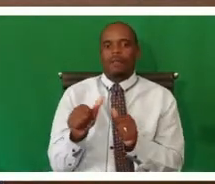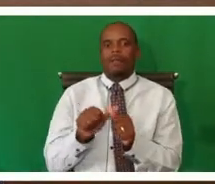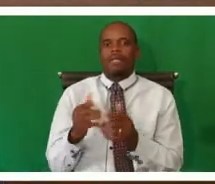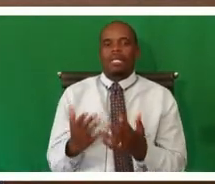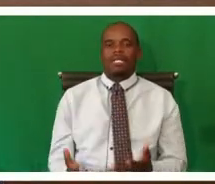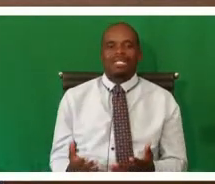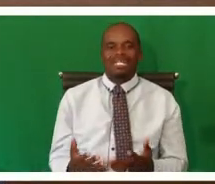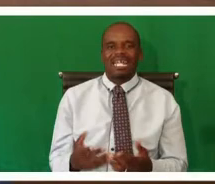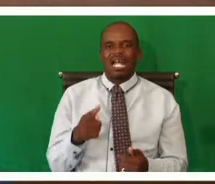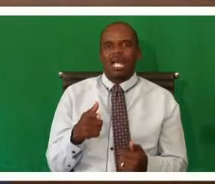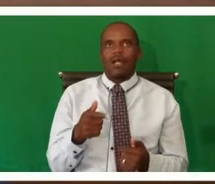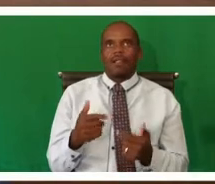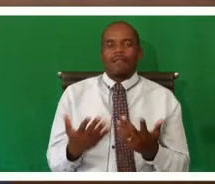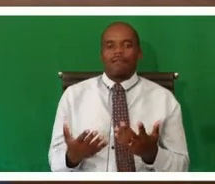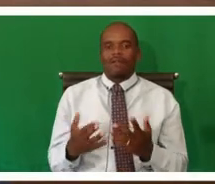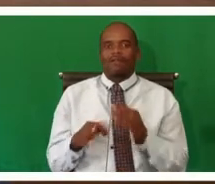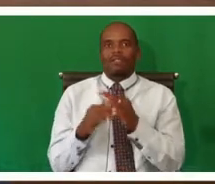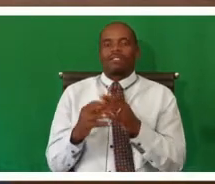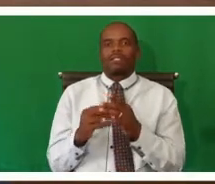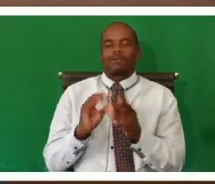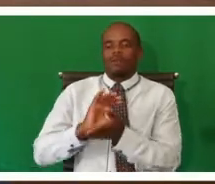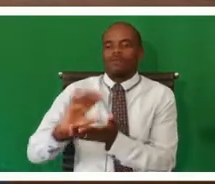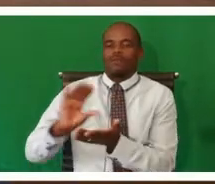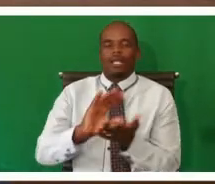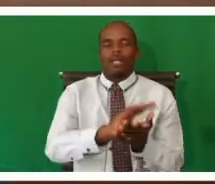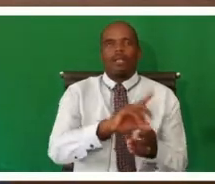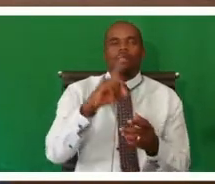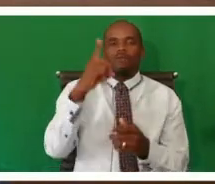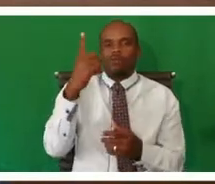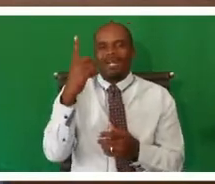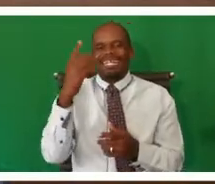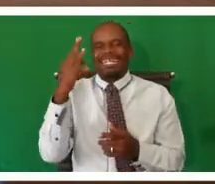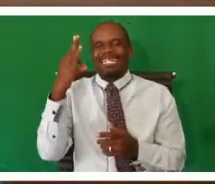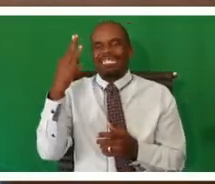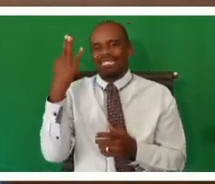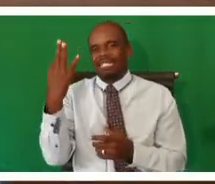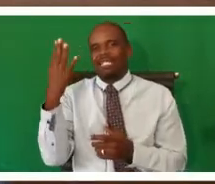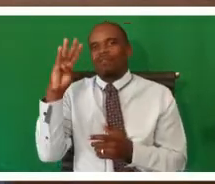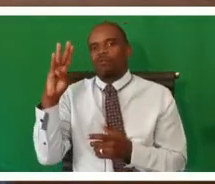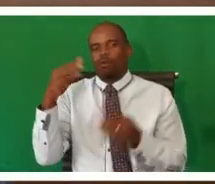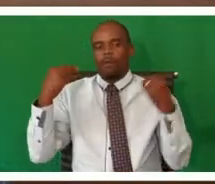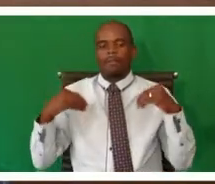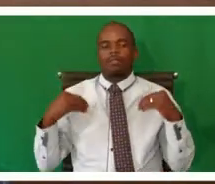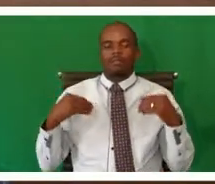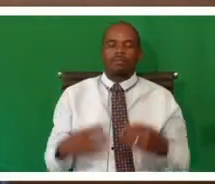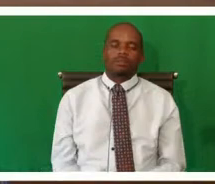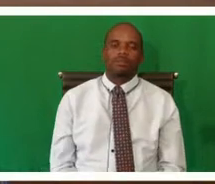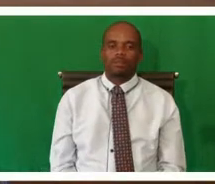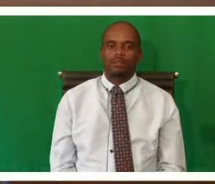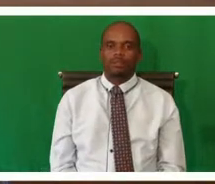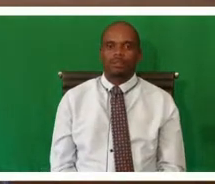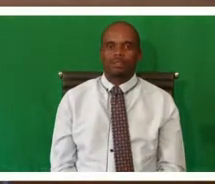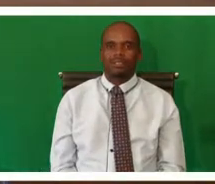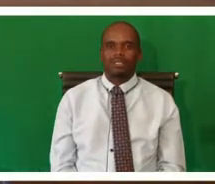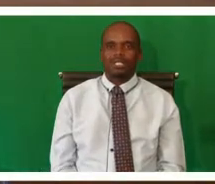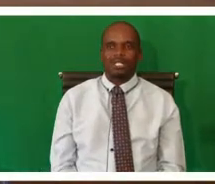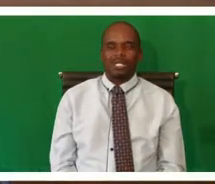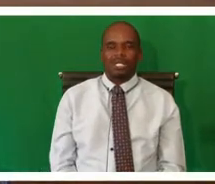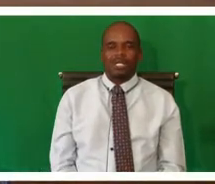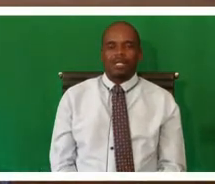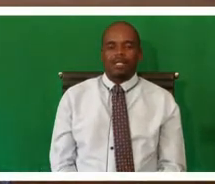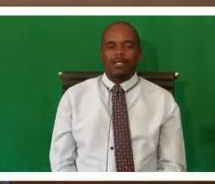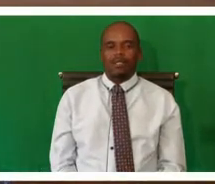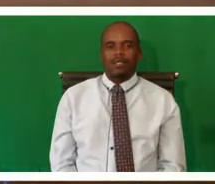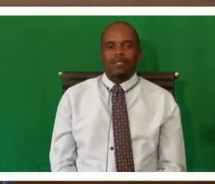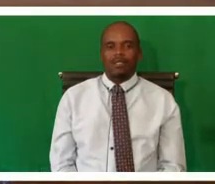facilitated funding for 134 businesses. I so wish that our